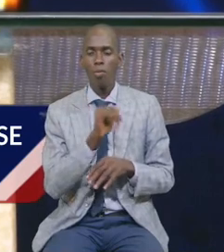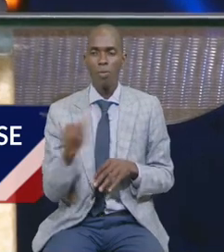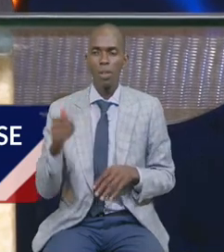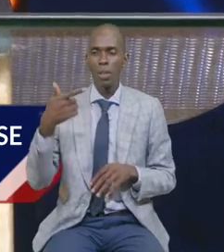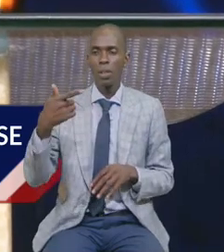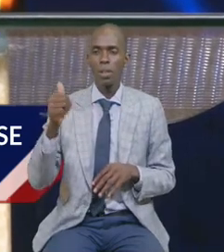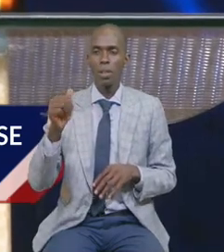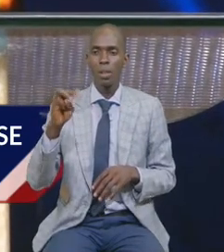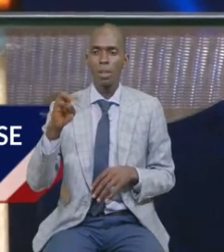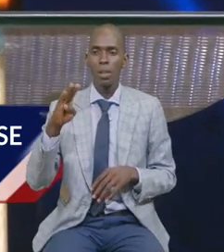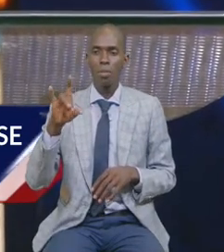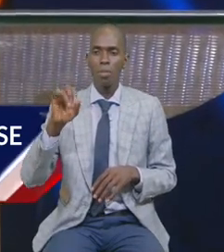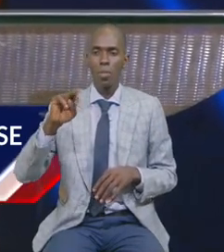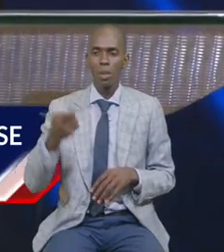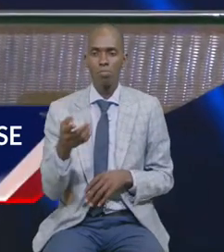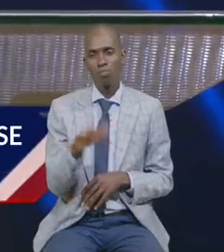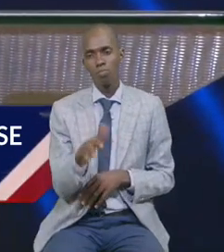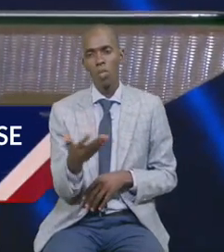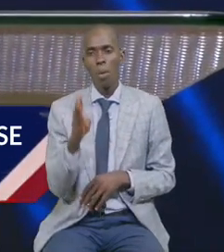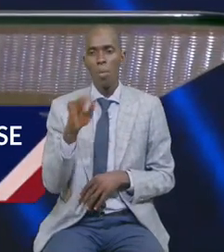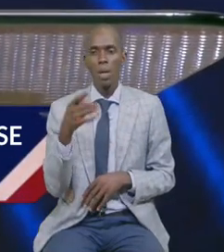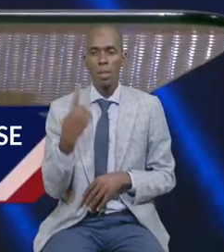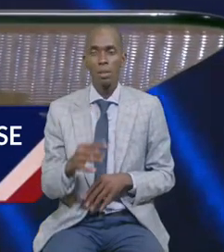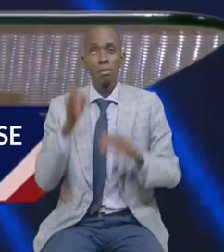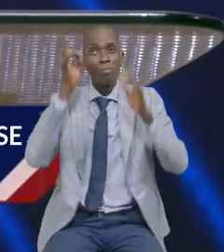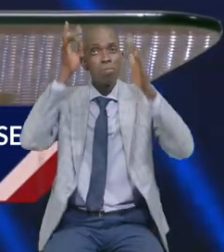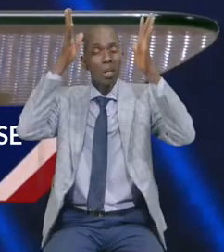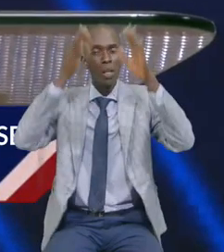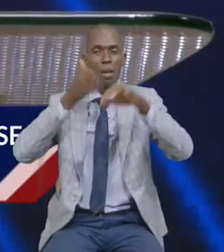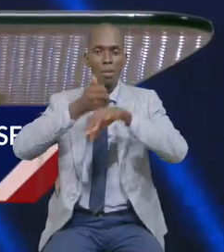the fierce blasphemer. You know, it's